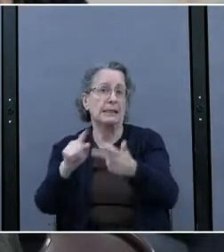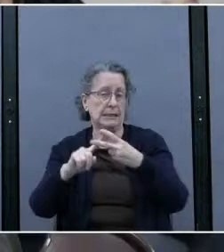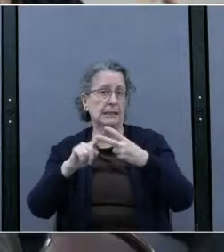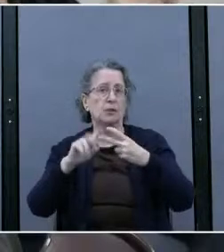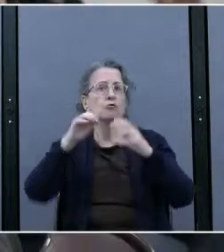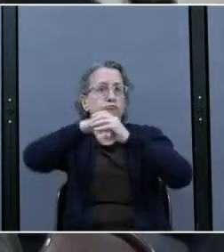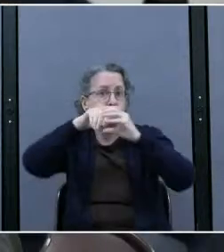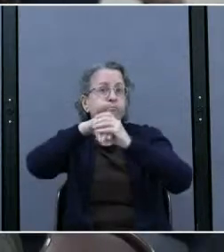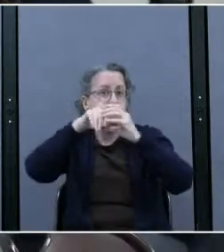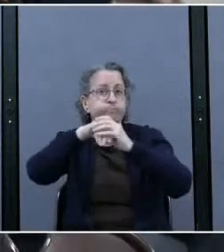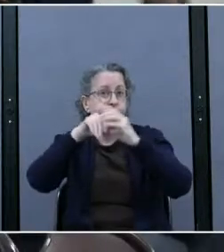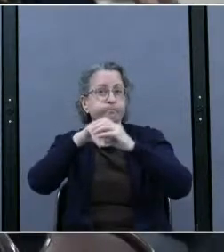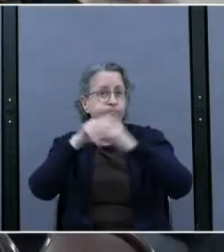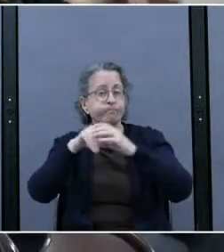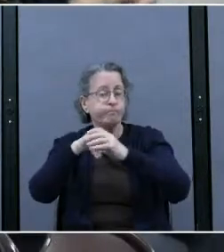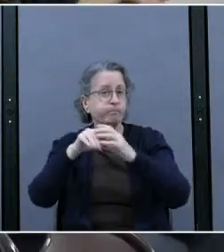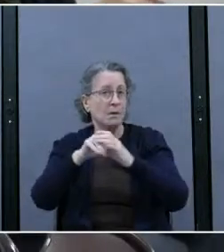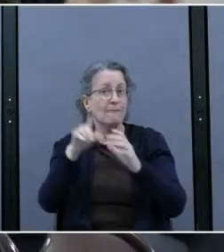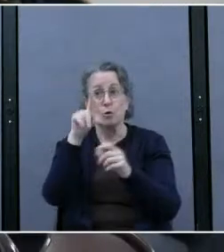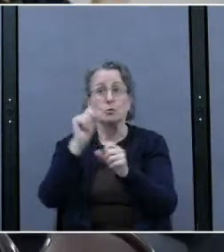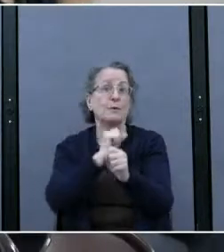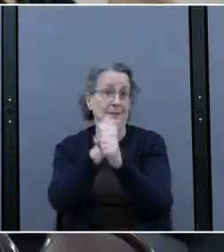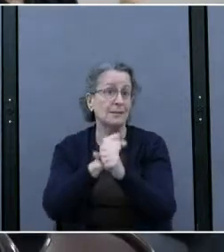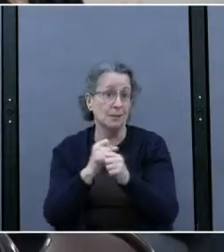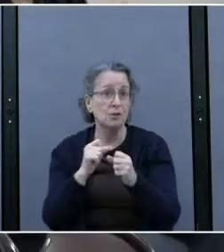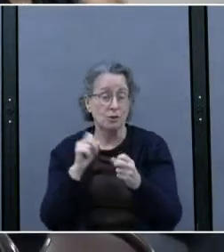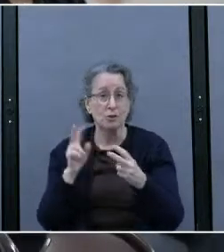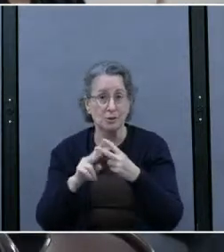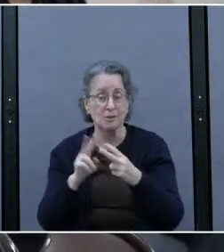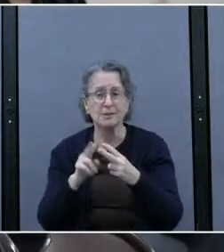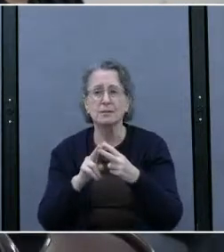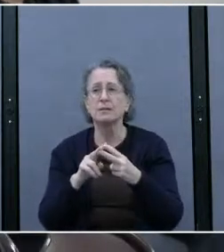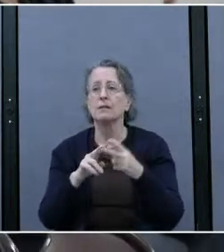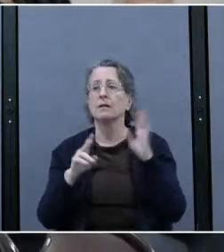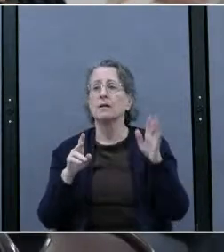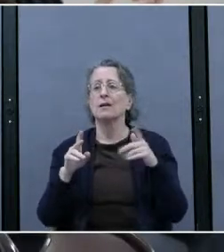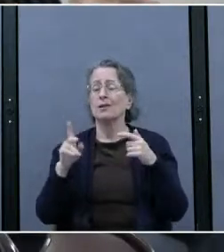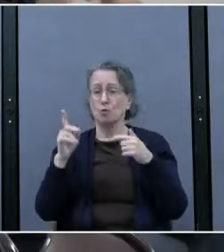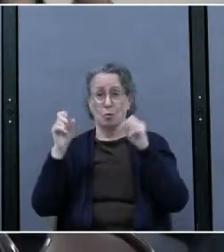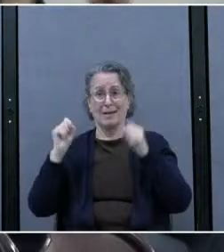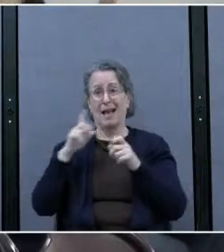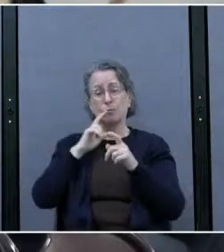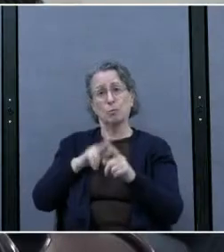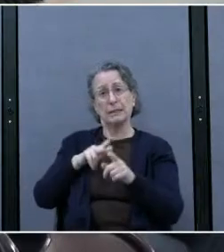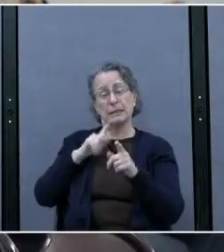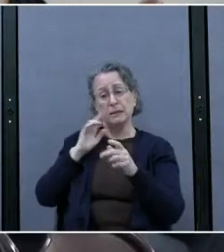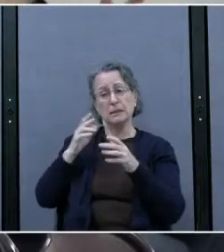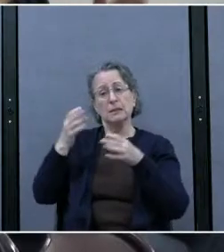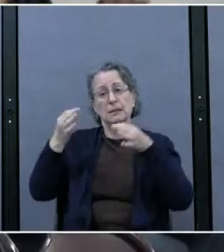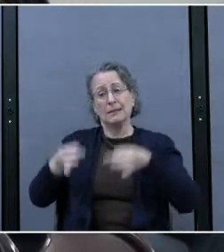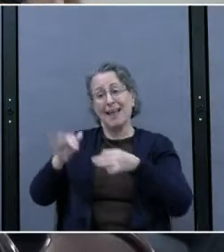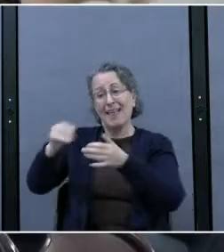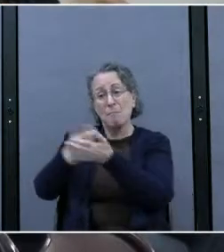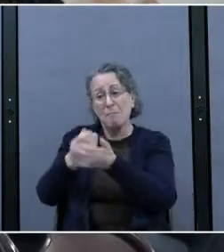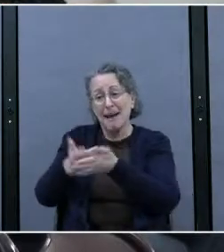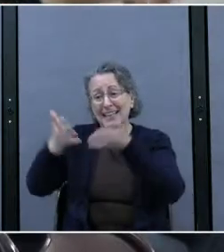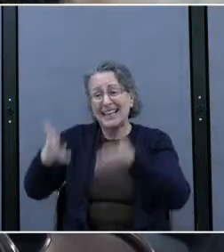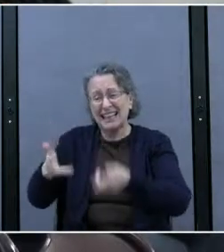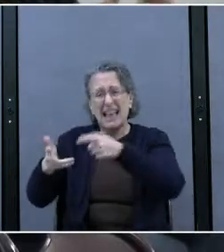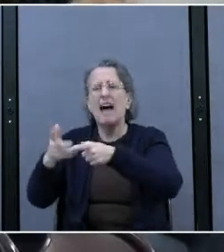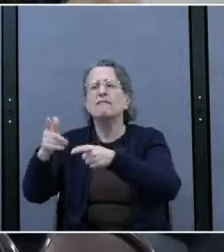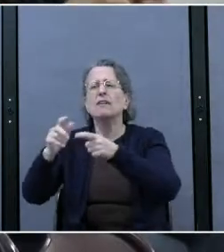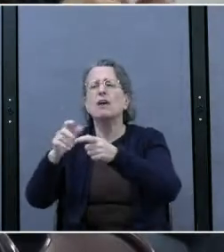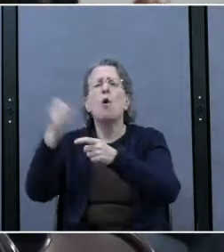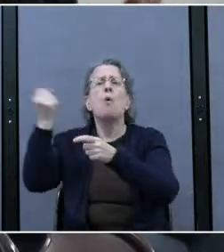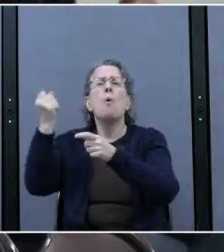question as to can we just allocate certain things to roll to the next year, unfortunately the answer in the general fund is no on